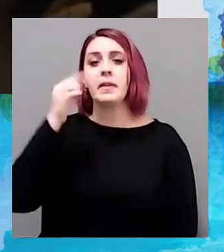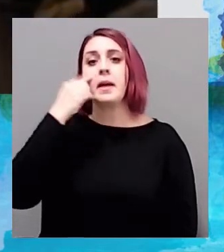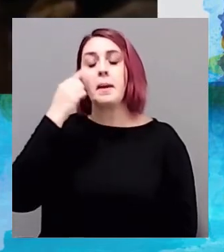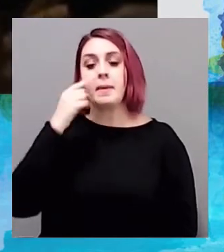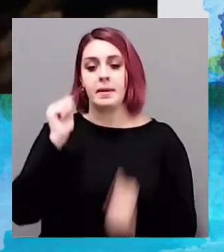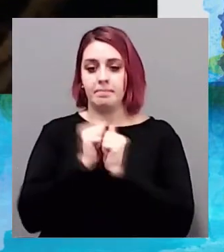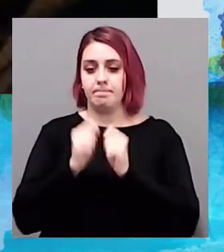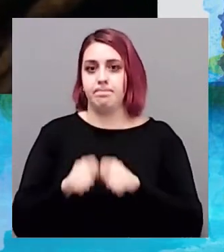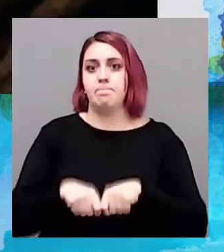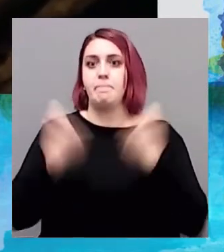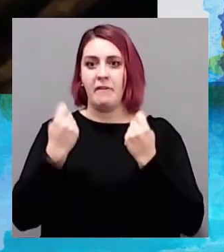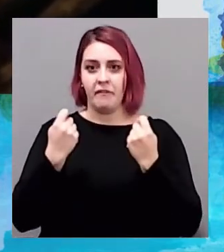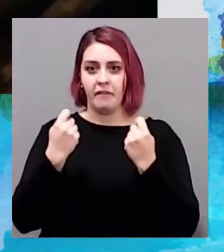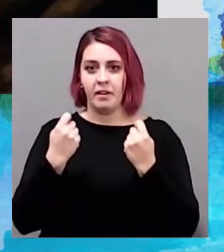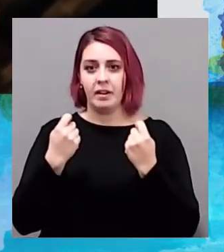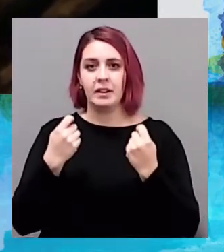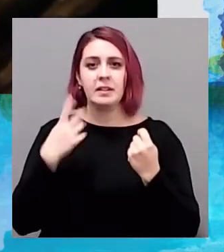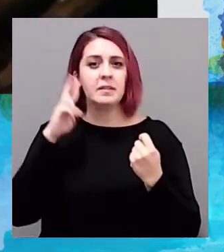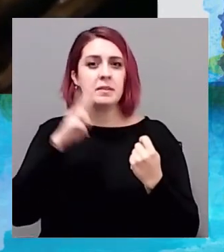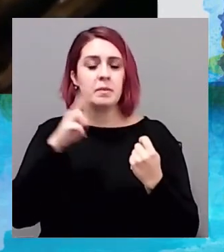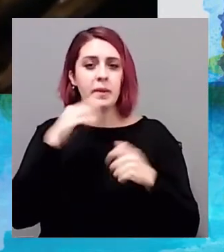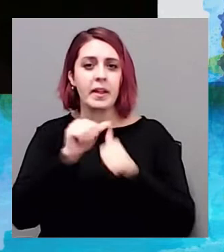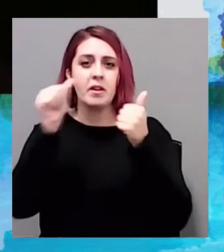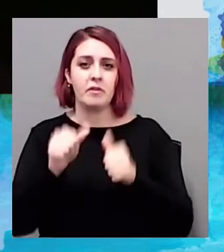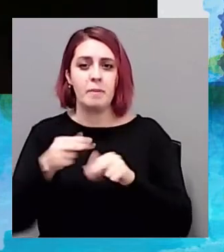So this is a tactile guided visit where they're talking about the